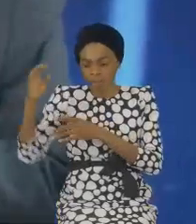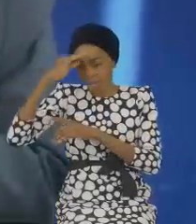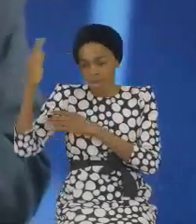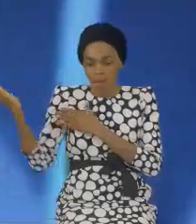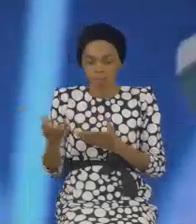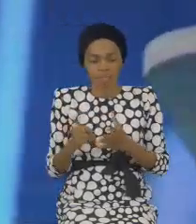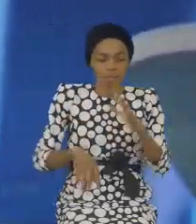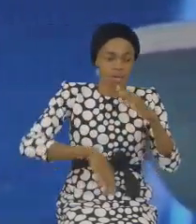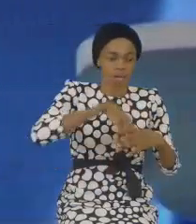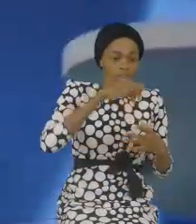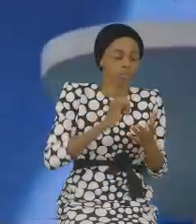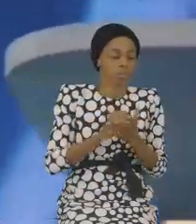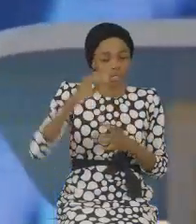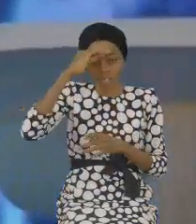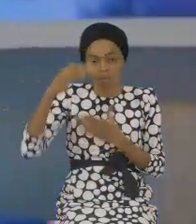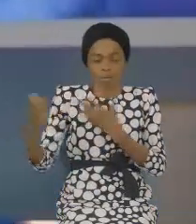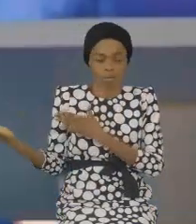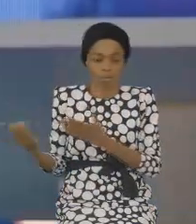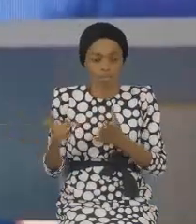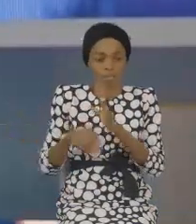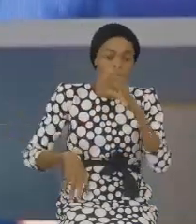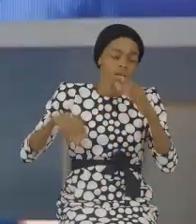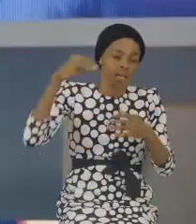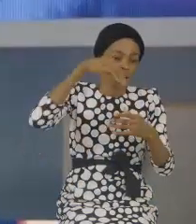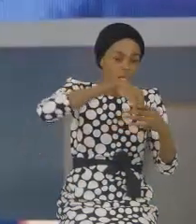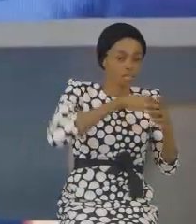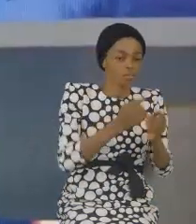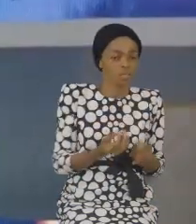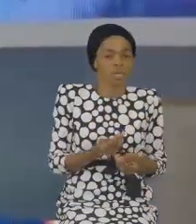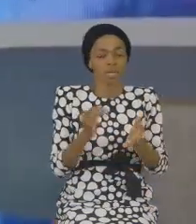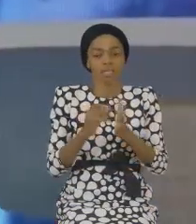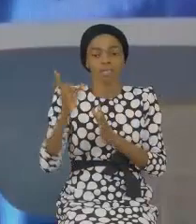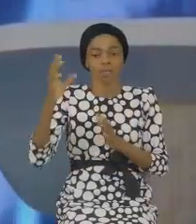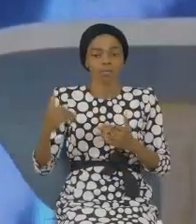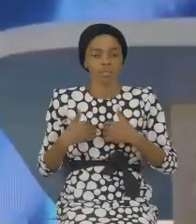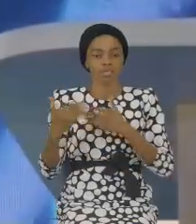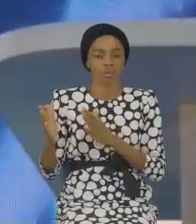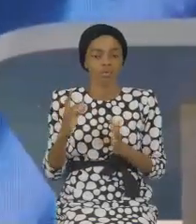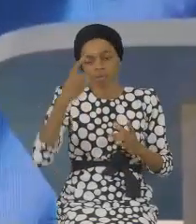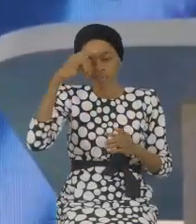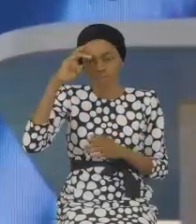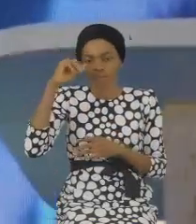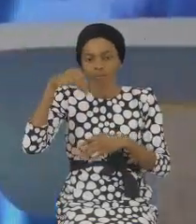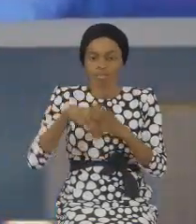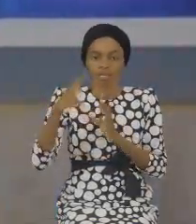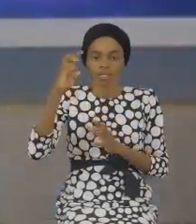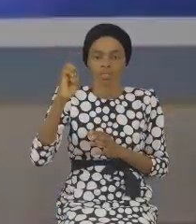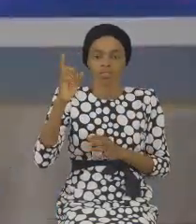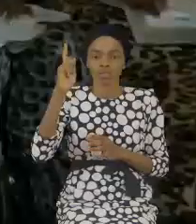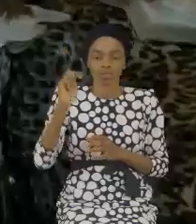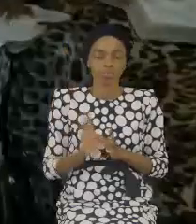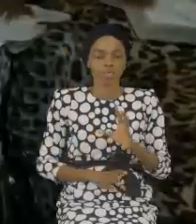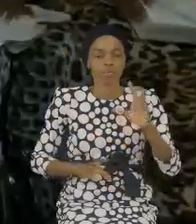into the land the Lord had prepared for them. In Deuteronomy chapter 6, reading from verse